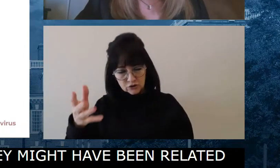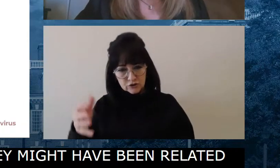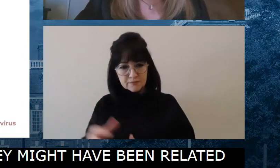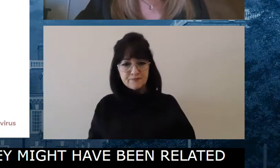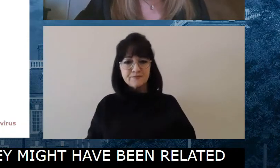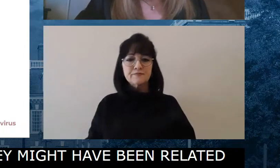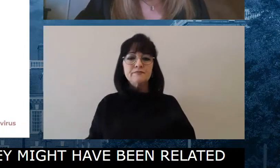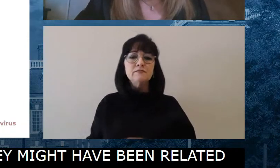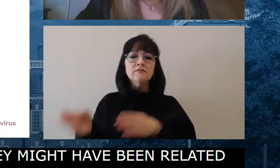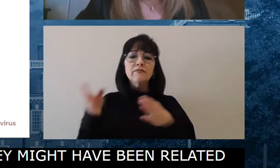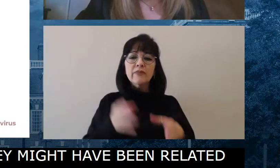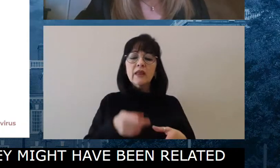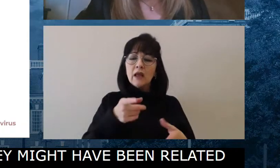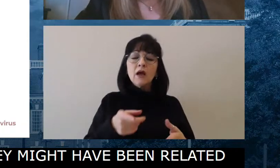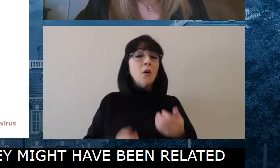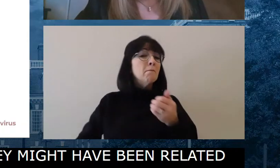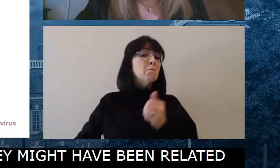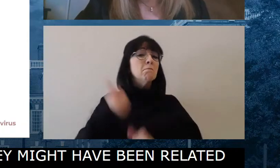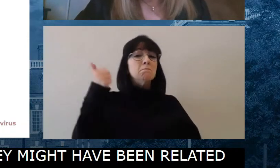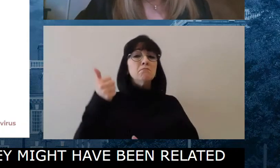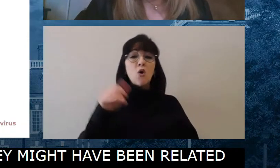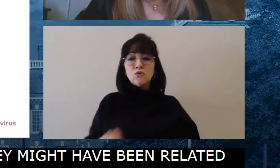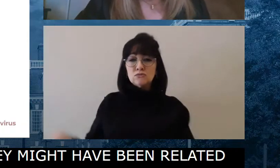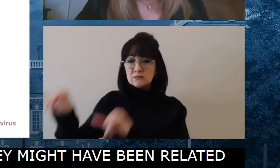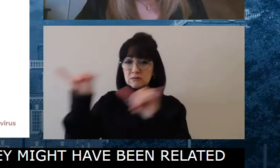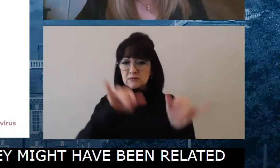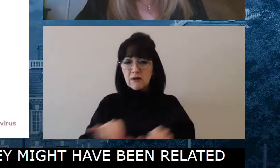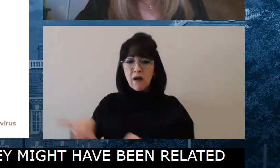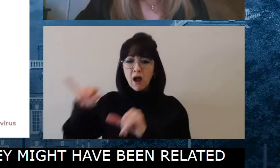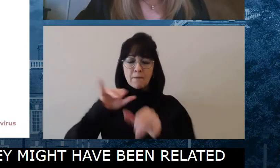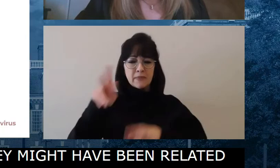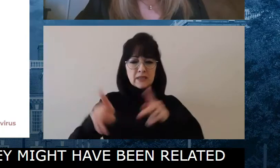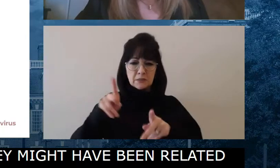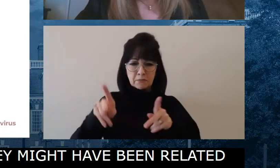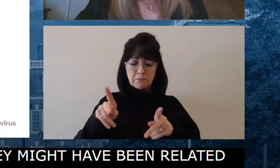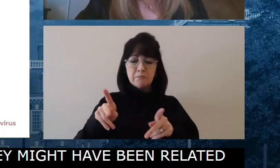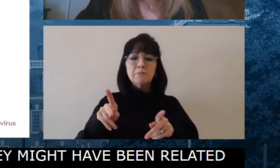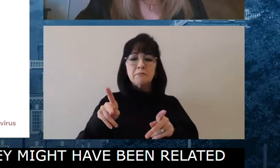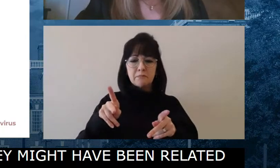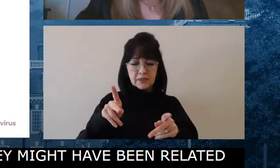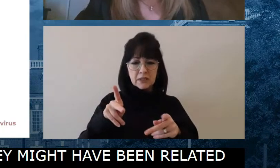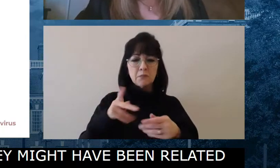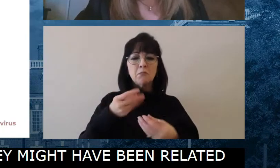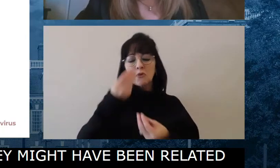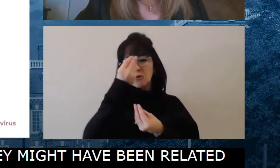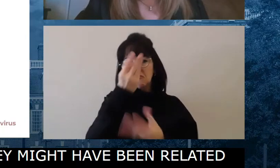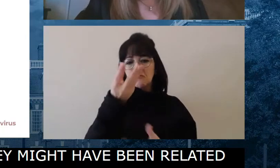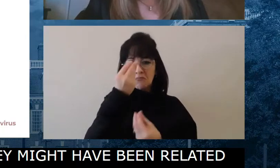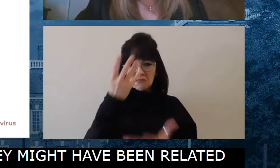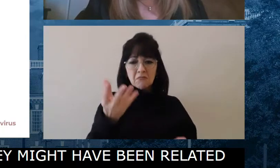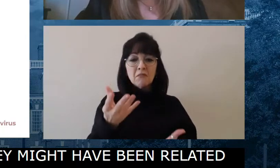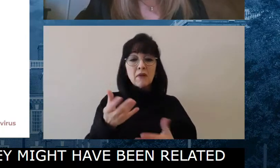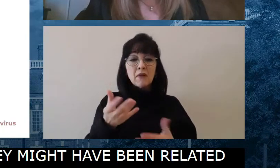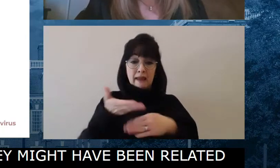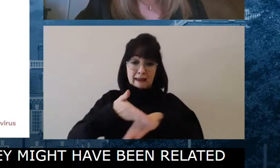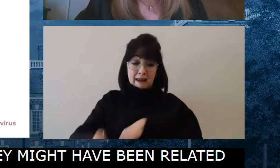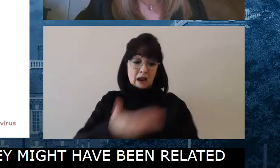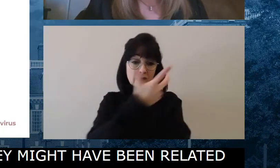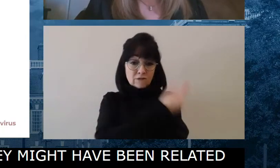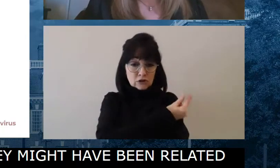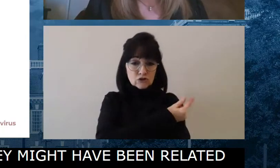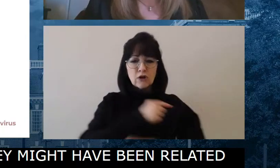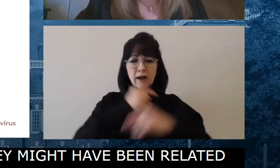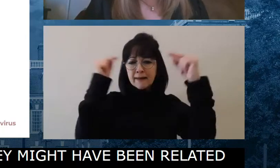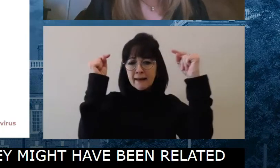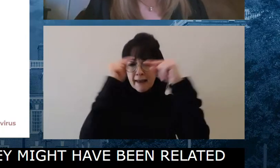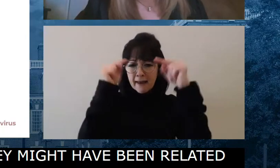may express: headache, fatigue, dizziness. Injection site pain is relatively common. 70% of